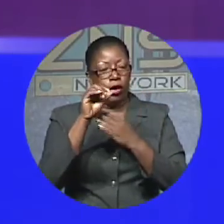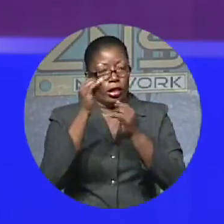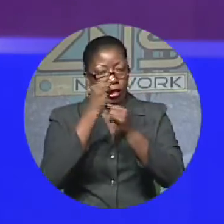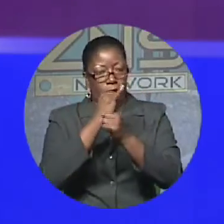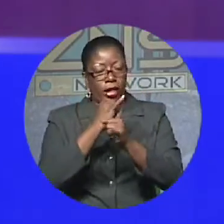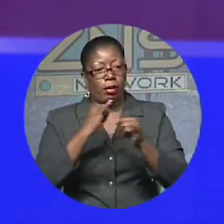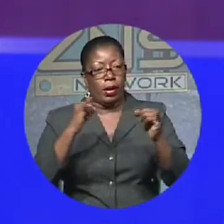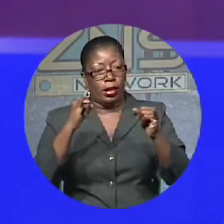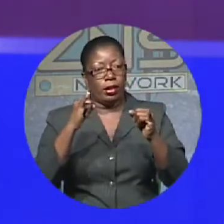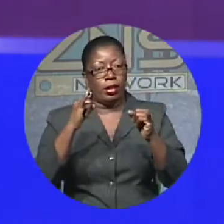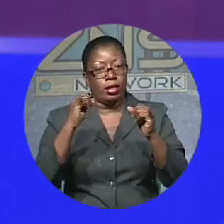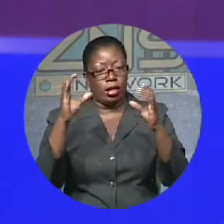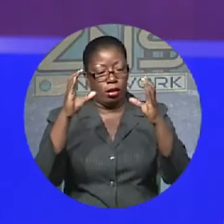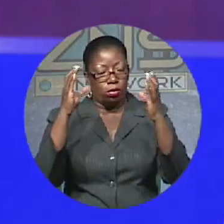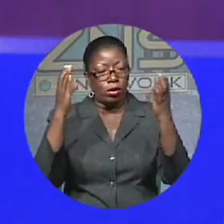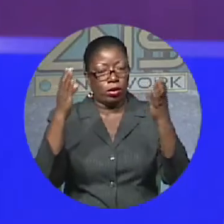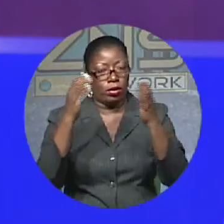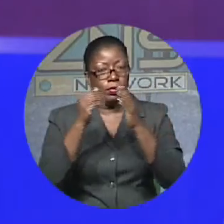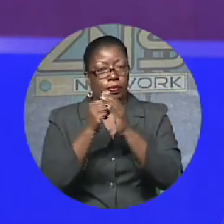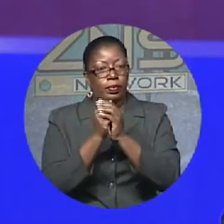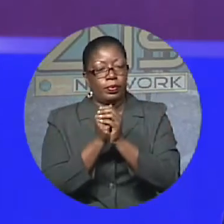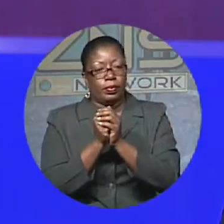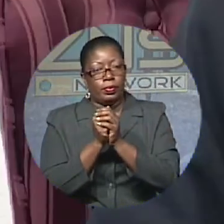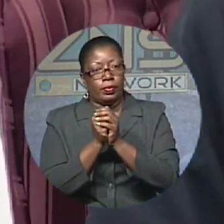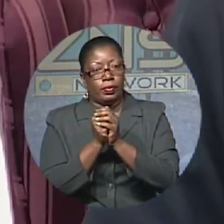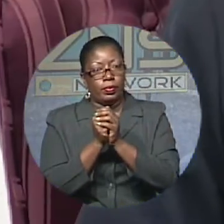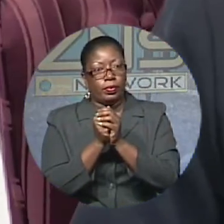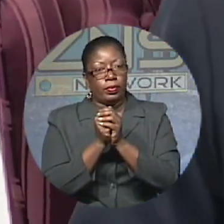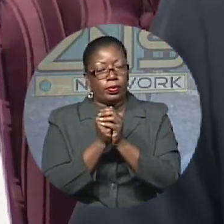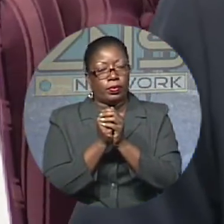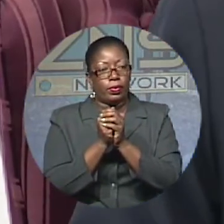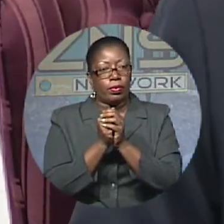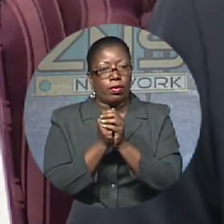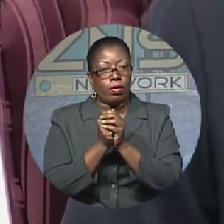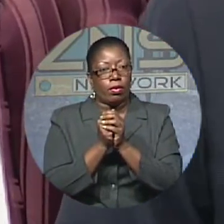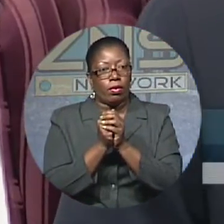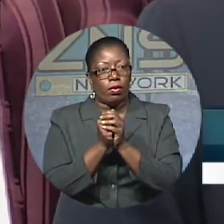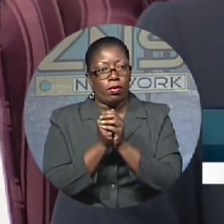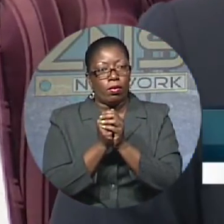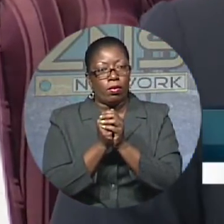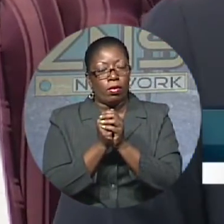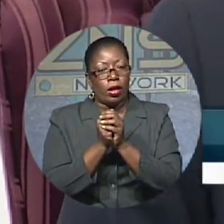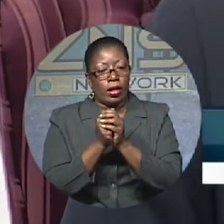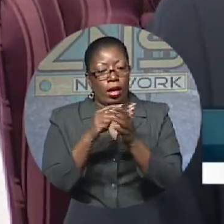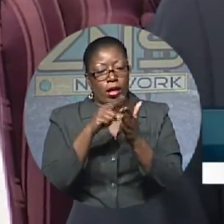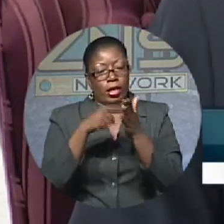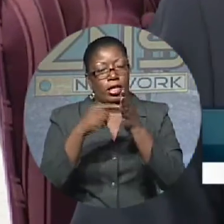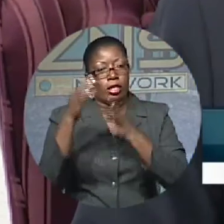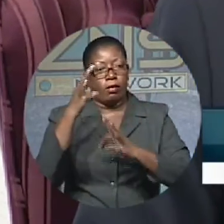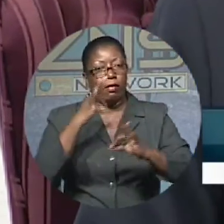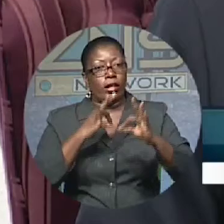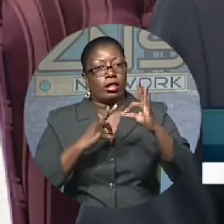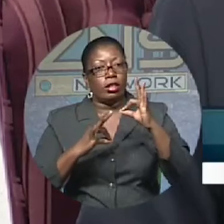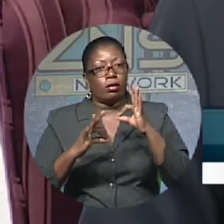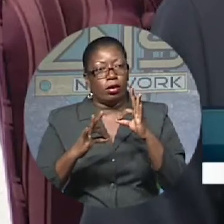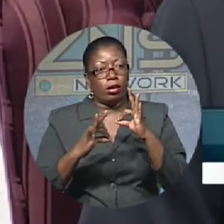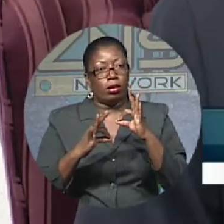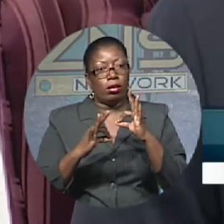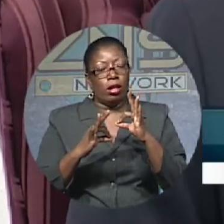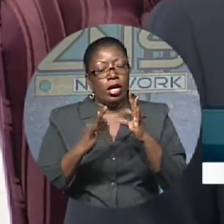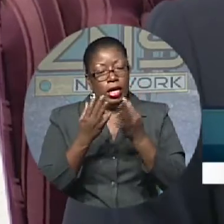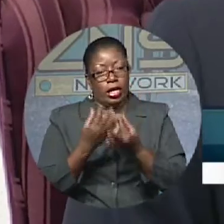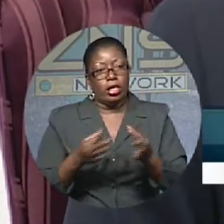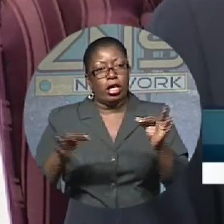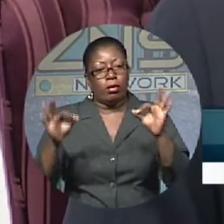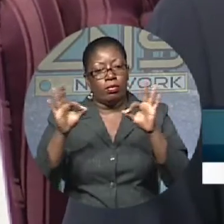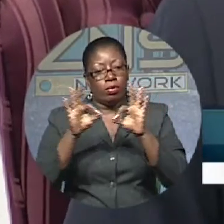evensong, sermon, procession, and benediction. The Diocesan Patronal Festival is a very